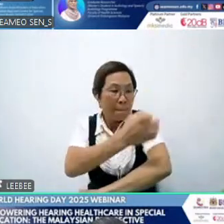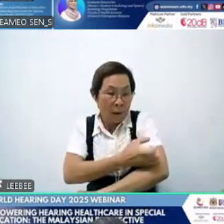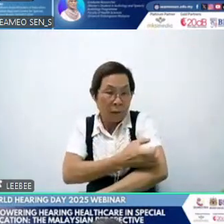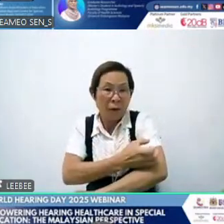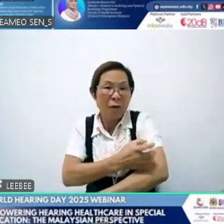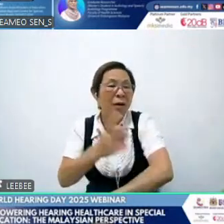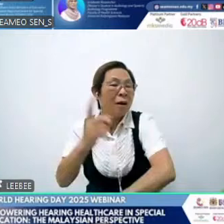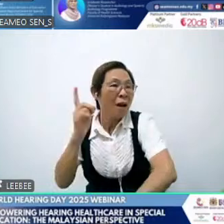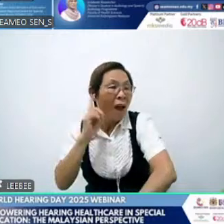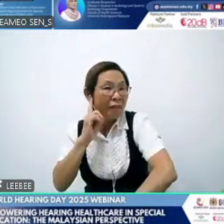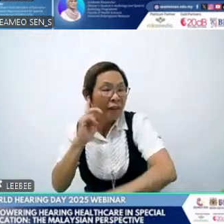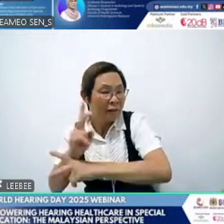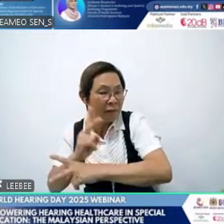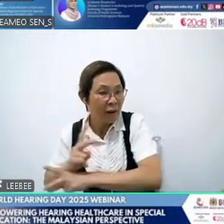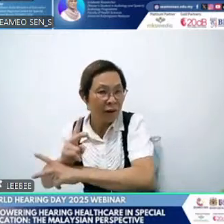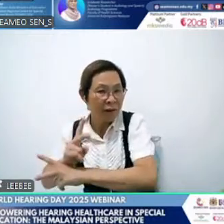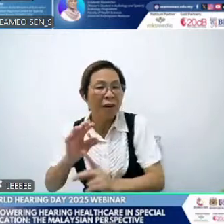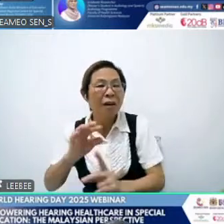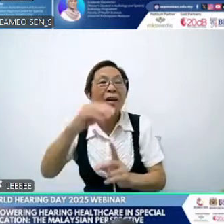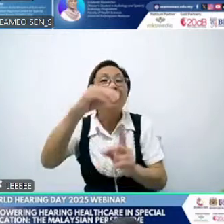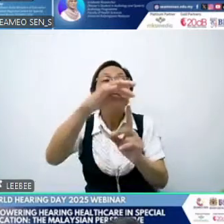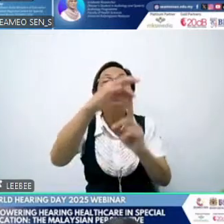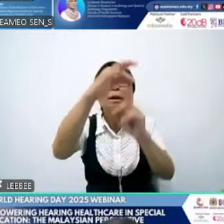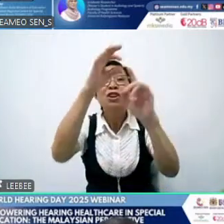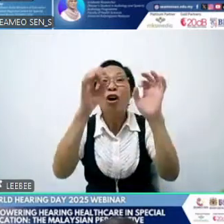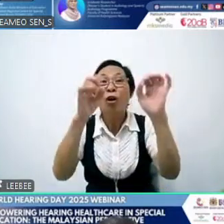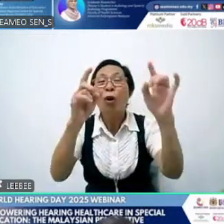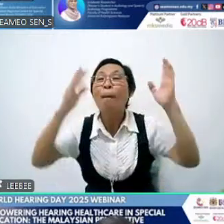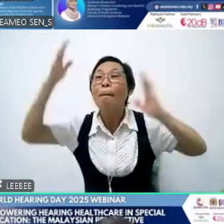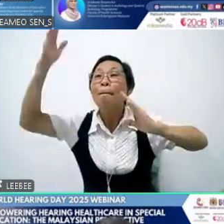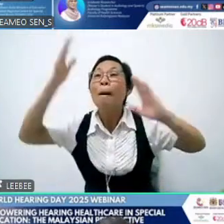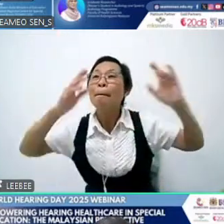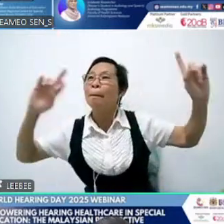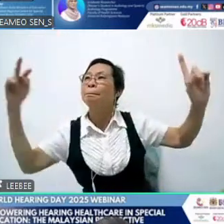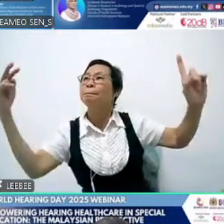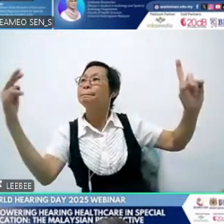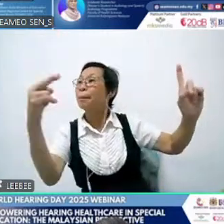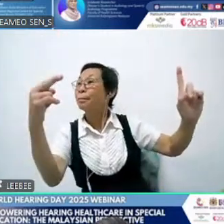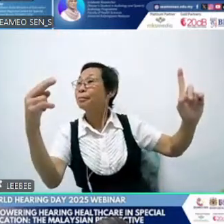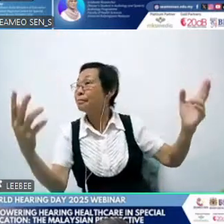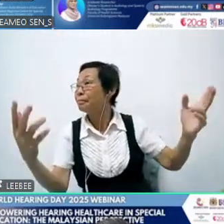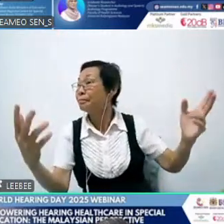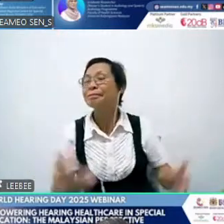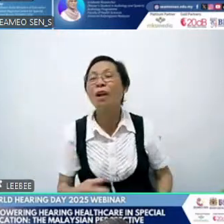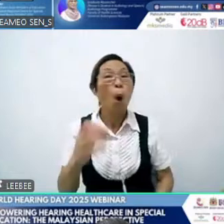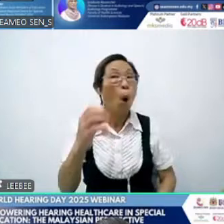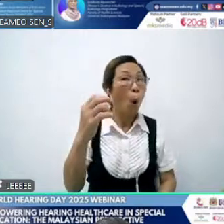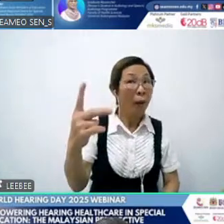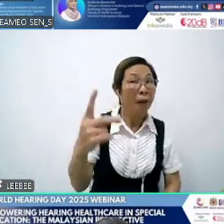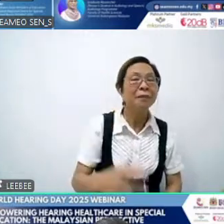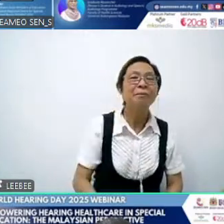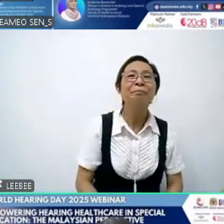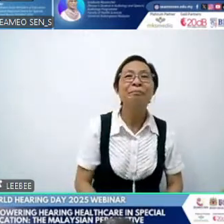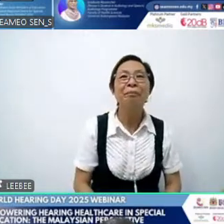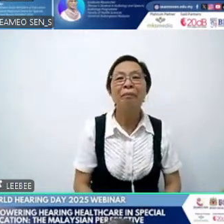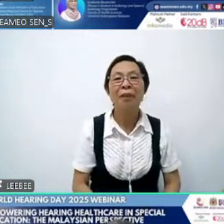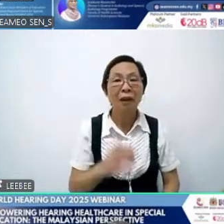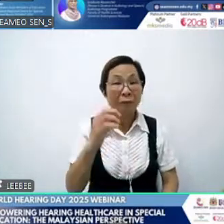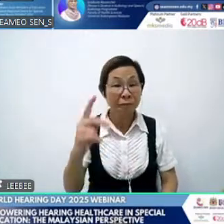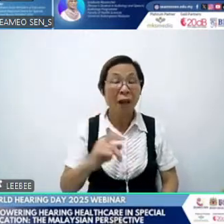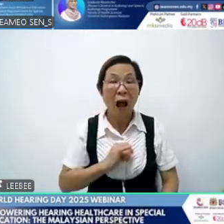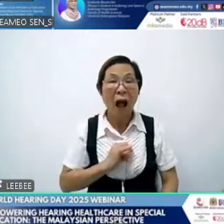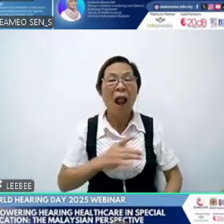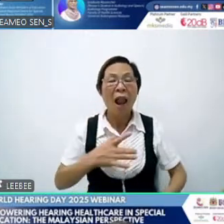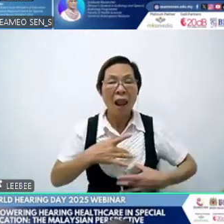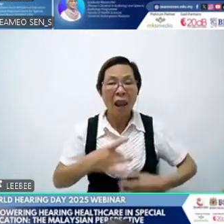hearing healthcare in special education, the Malaysian perspective. Okay, before we begin, I would like to